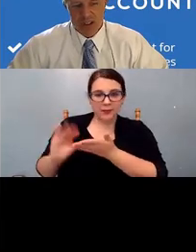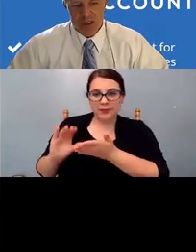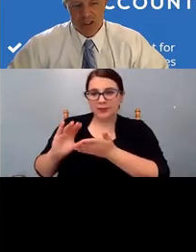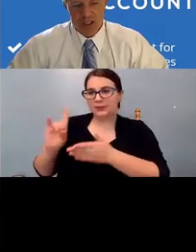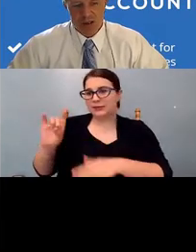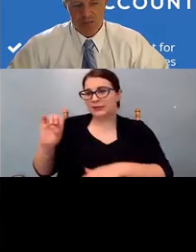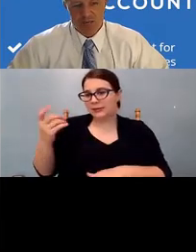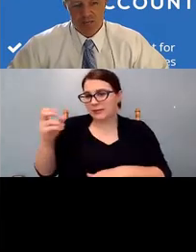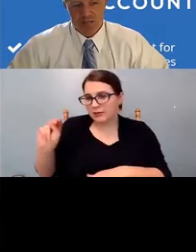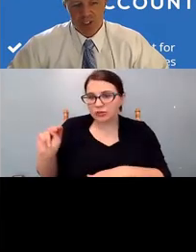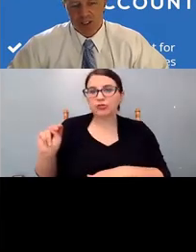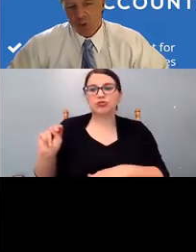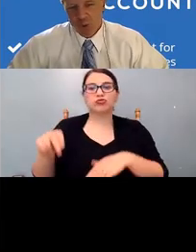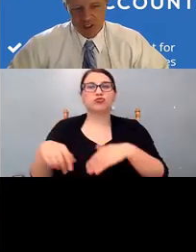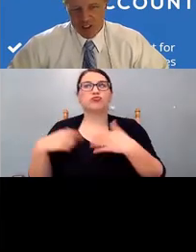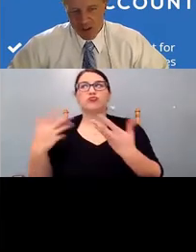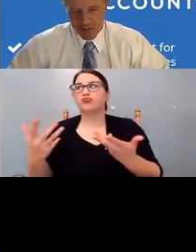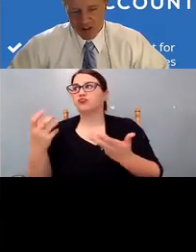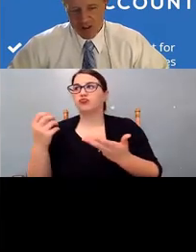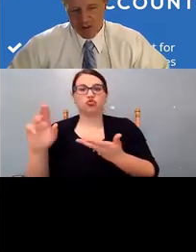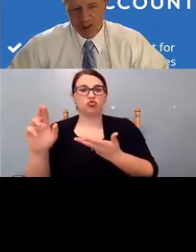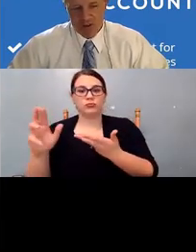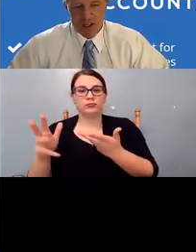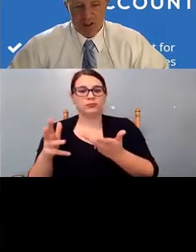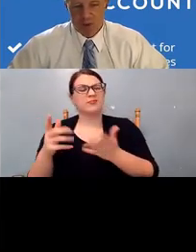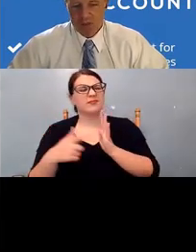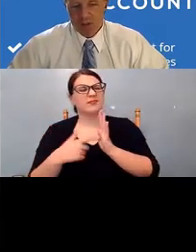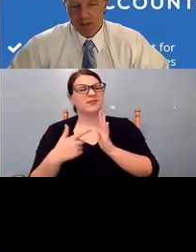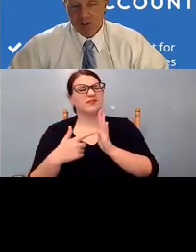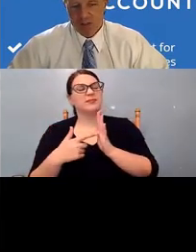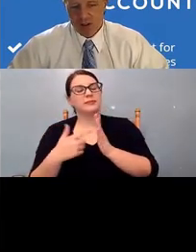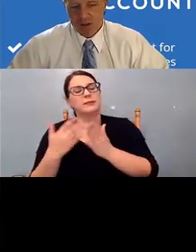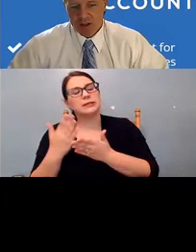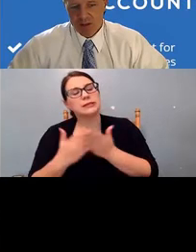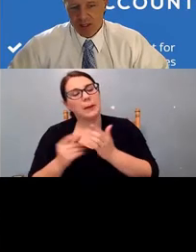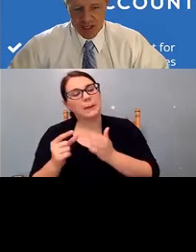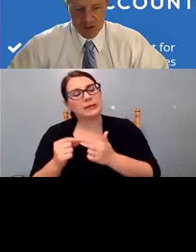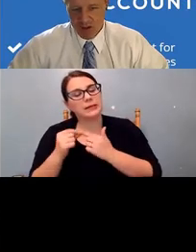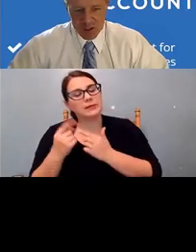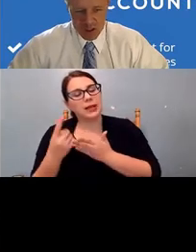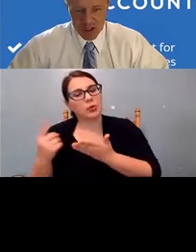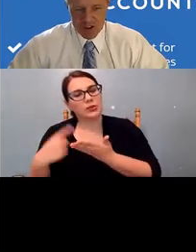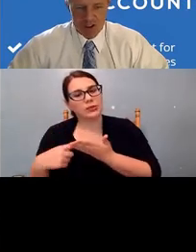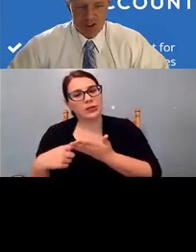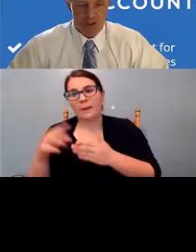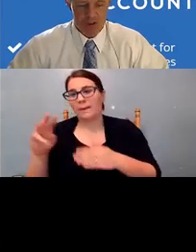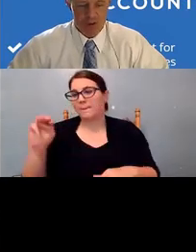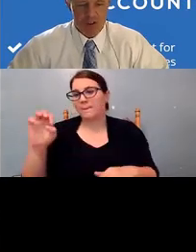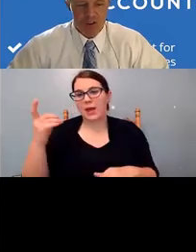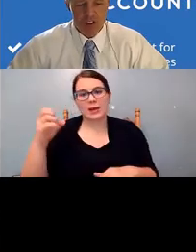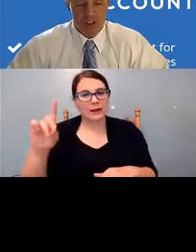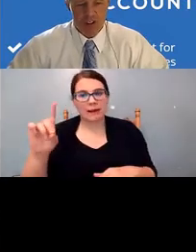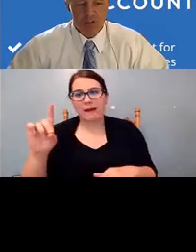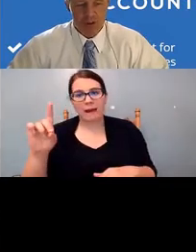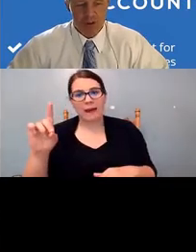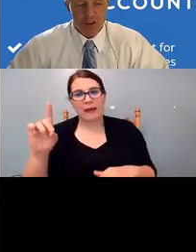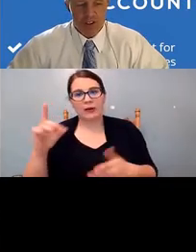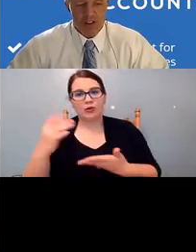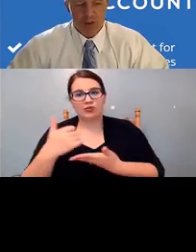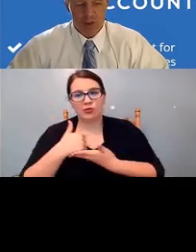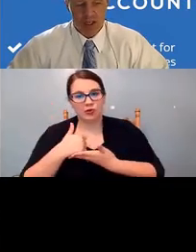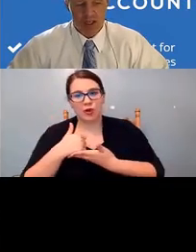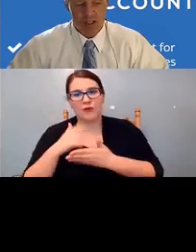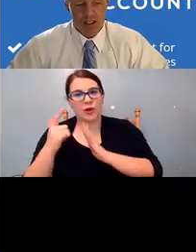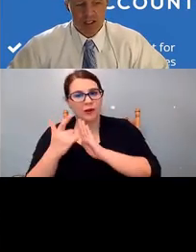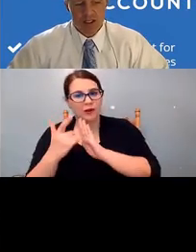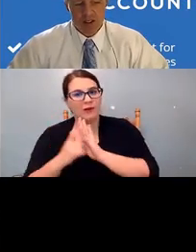no, with exceptions that was covered last week, but some of the Medicaid recovery laws are different for West Virginia residents